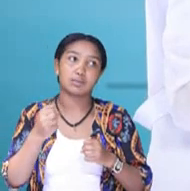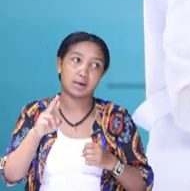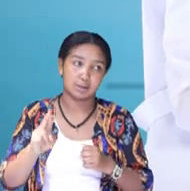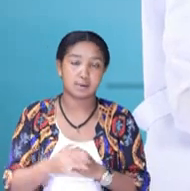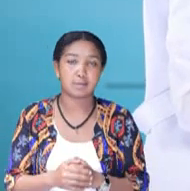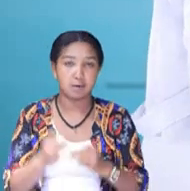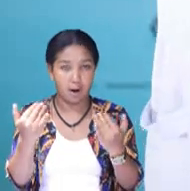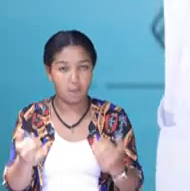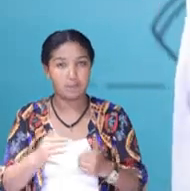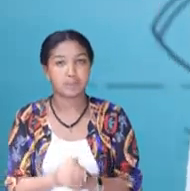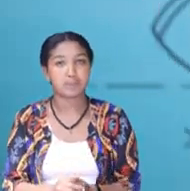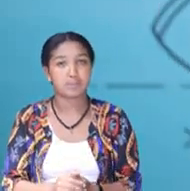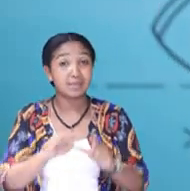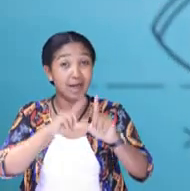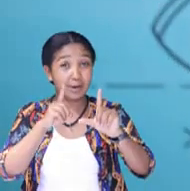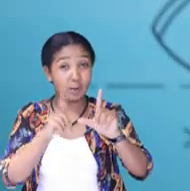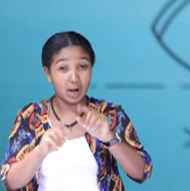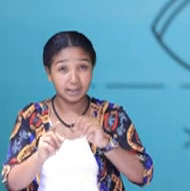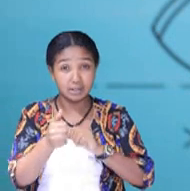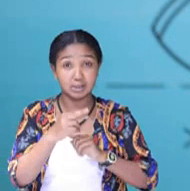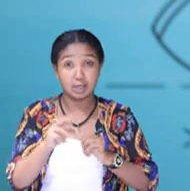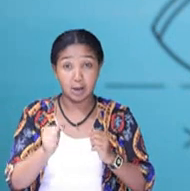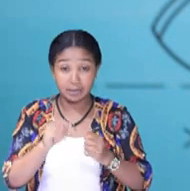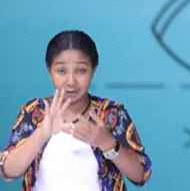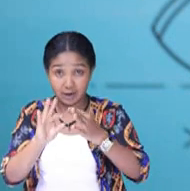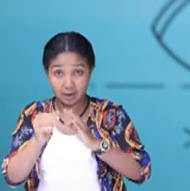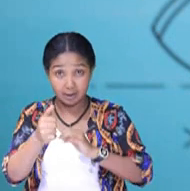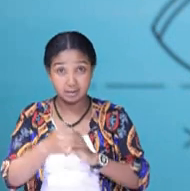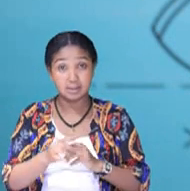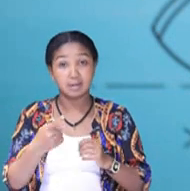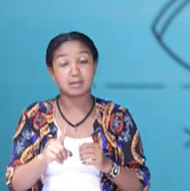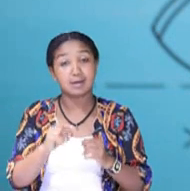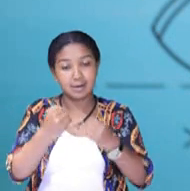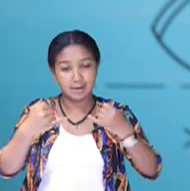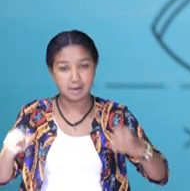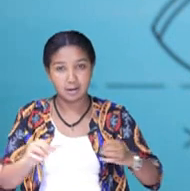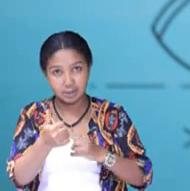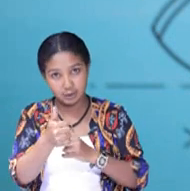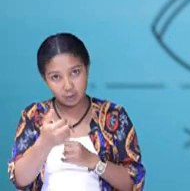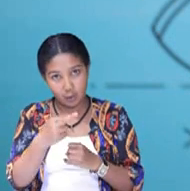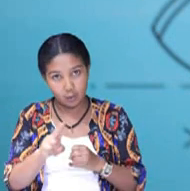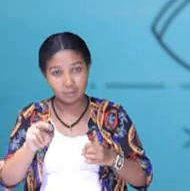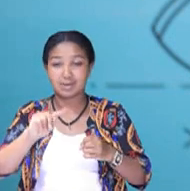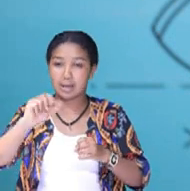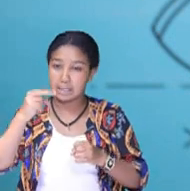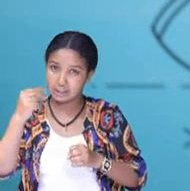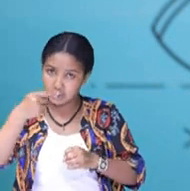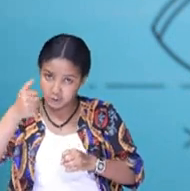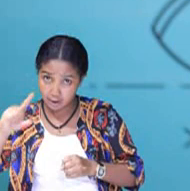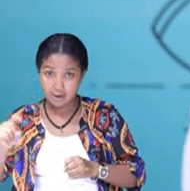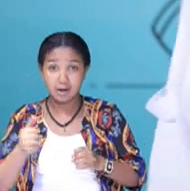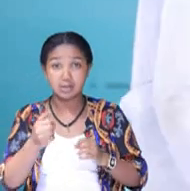And now the angular acceleration can be defined as the linear acceleration or the tangential